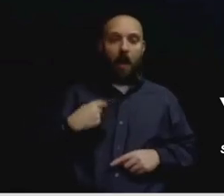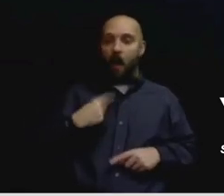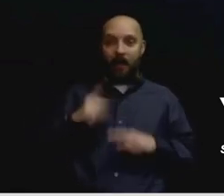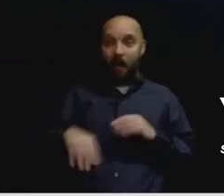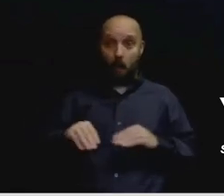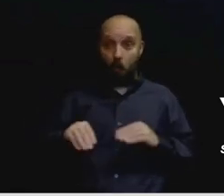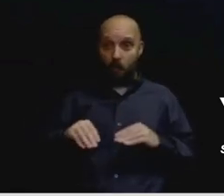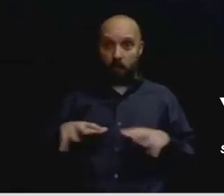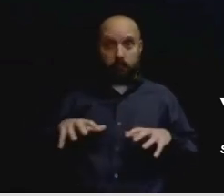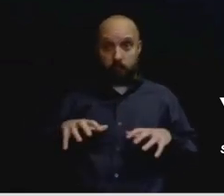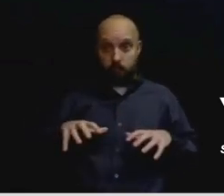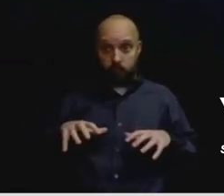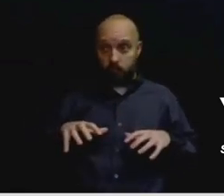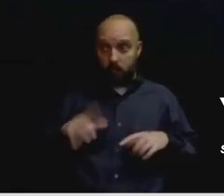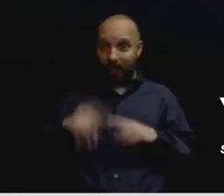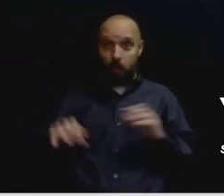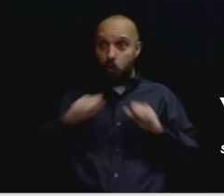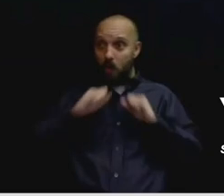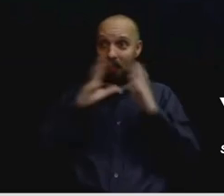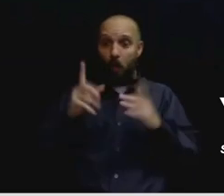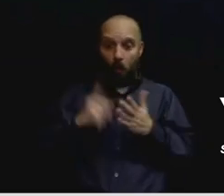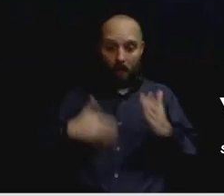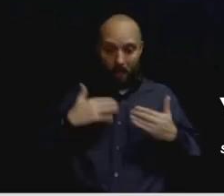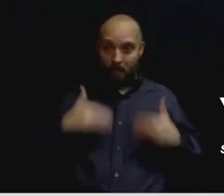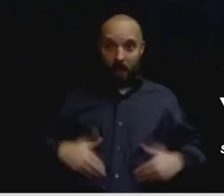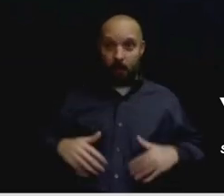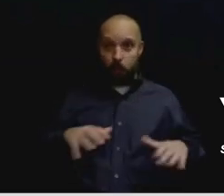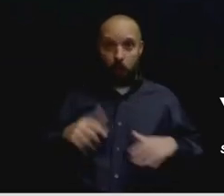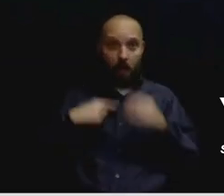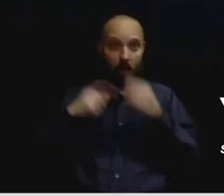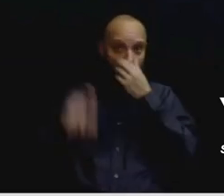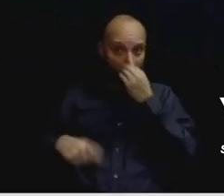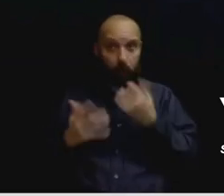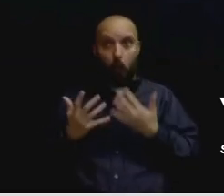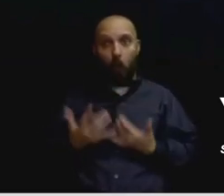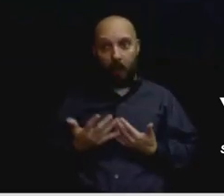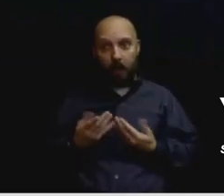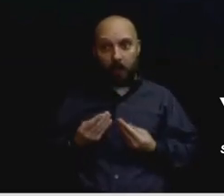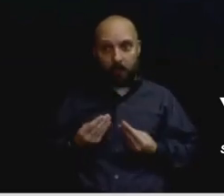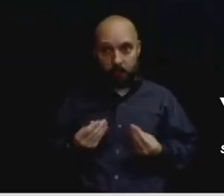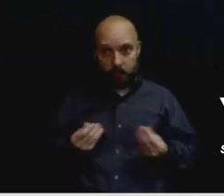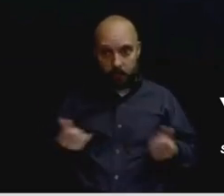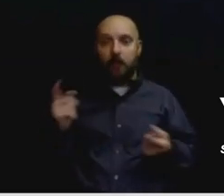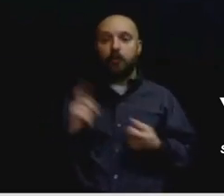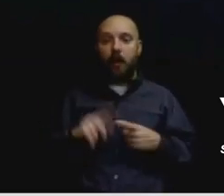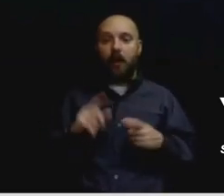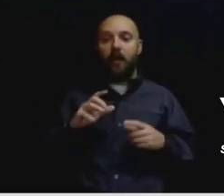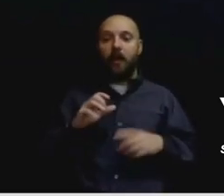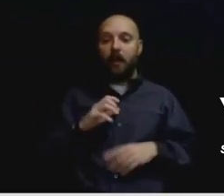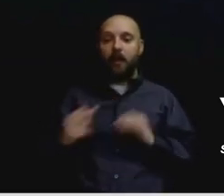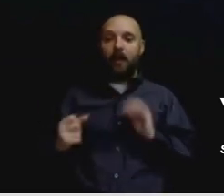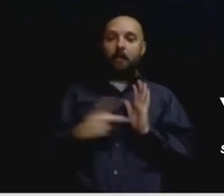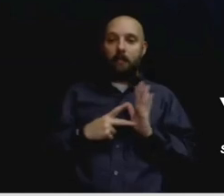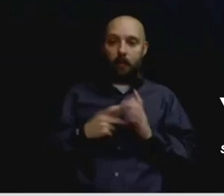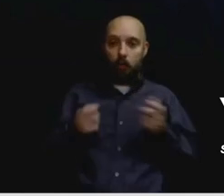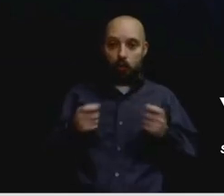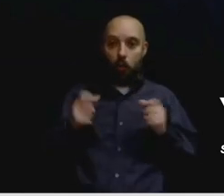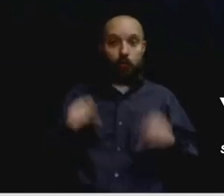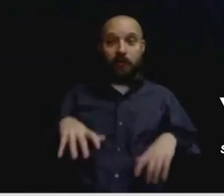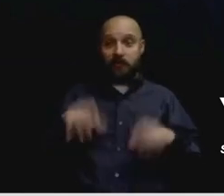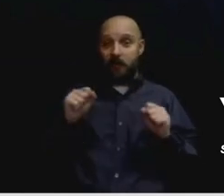I can't do anything about what my body is doing. I just have to wait it out until I can regain control, which can take